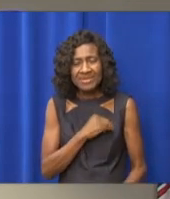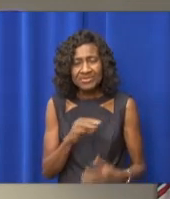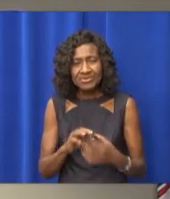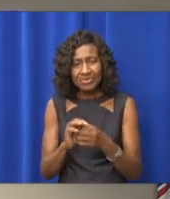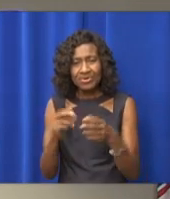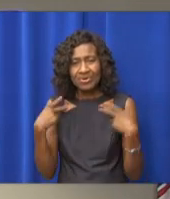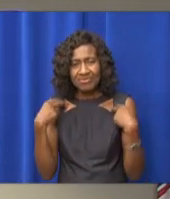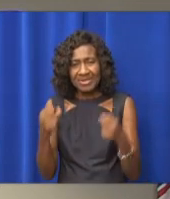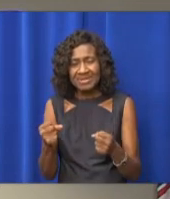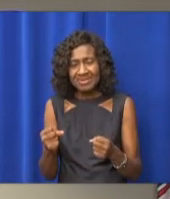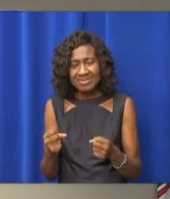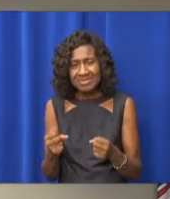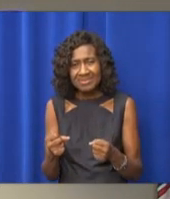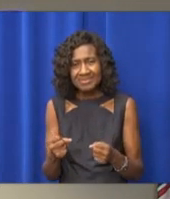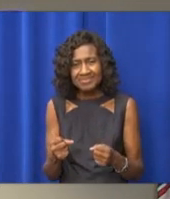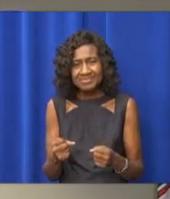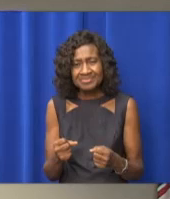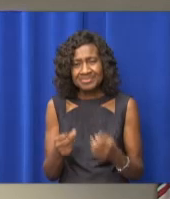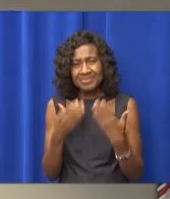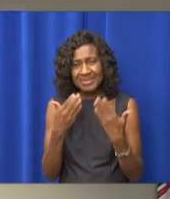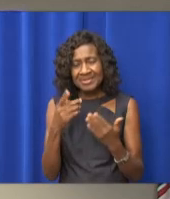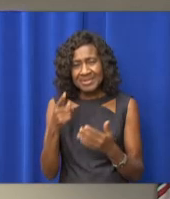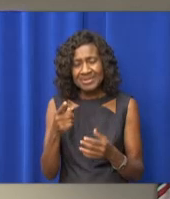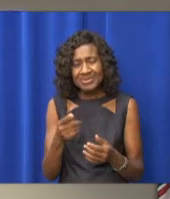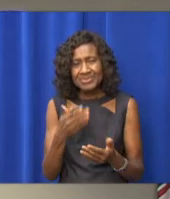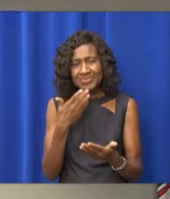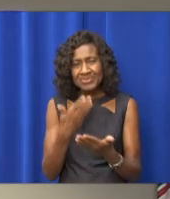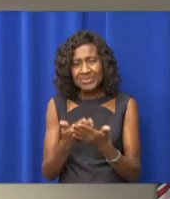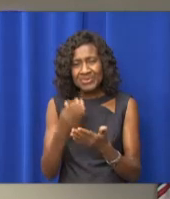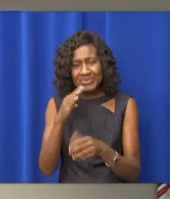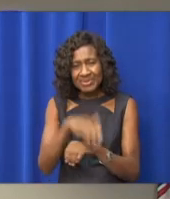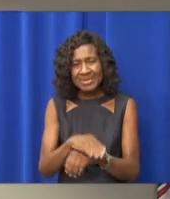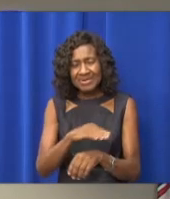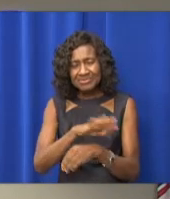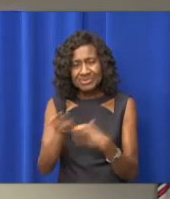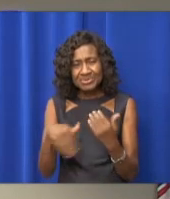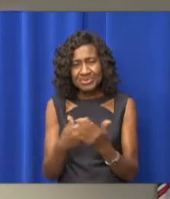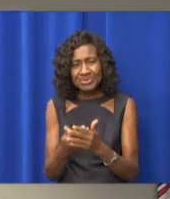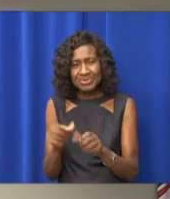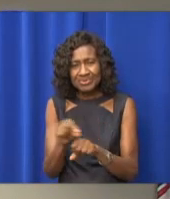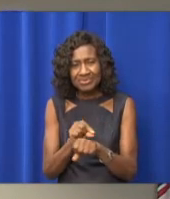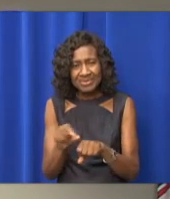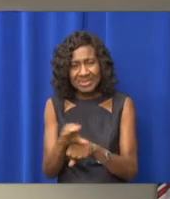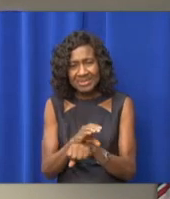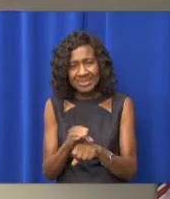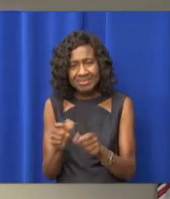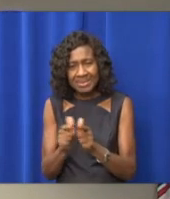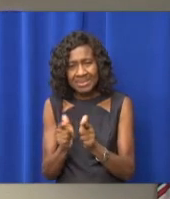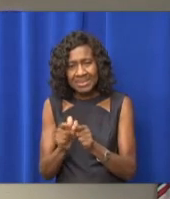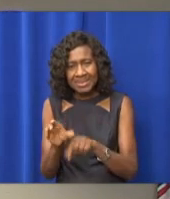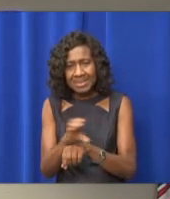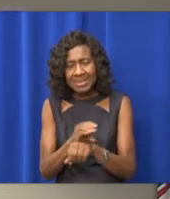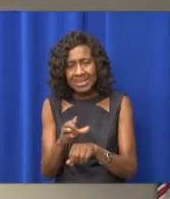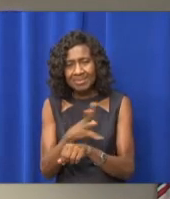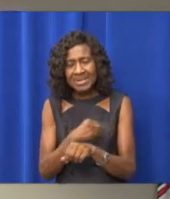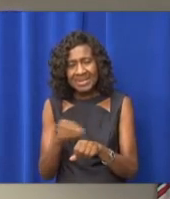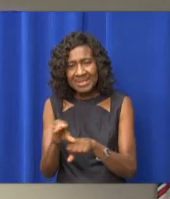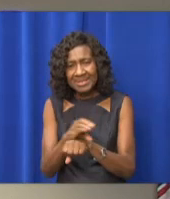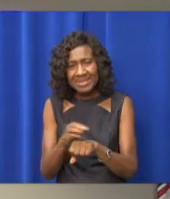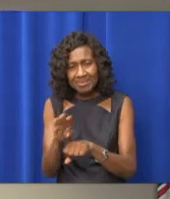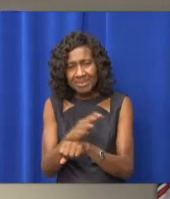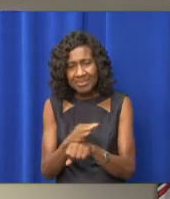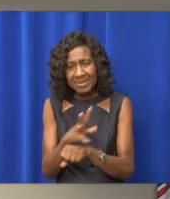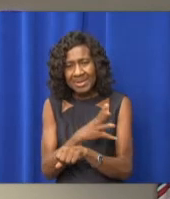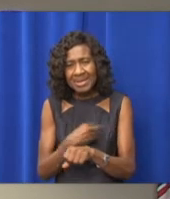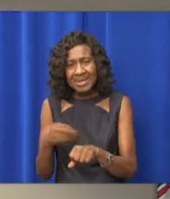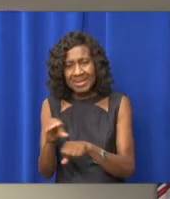Yep. Thank you very much, Donna. Good afternoon, everyone. Grand Cayman, Little Cayman, Cayman Brac, and their